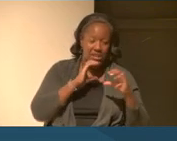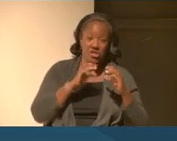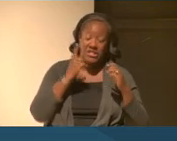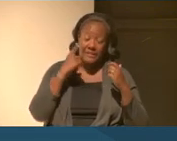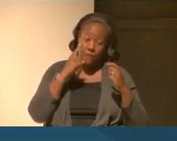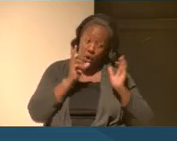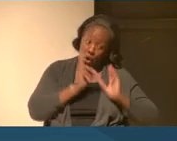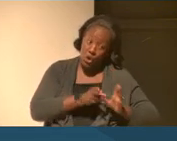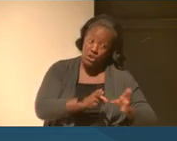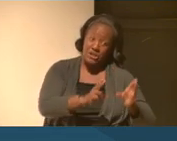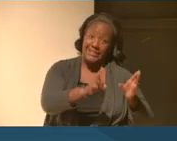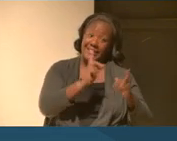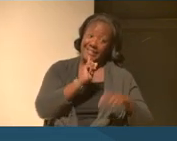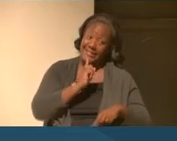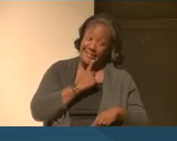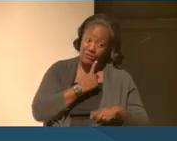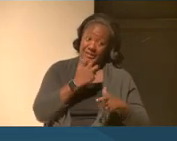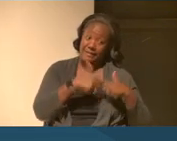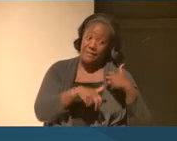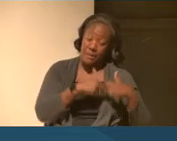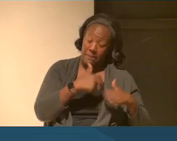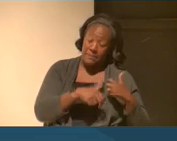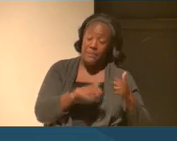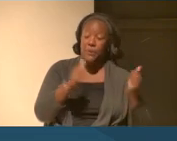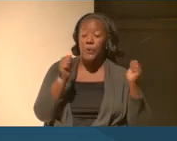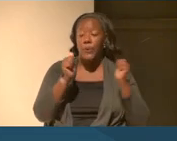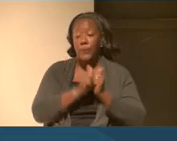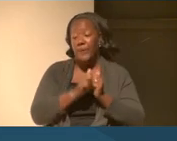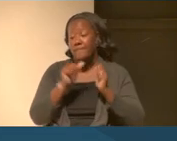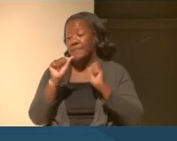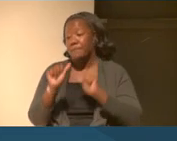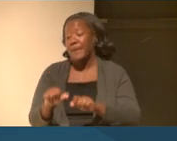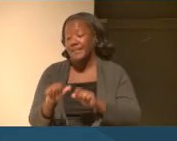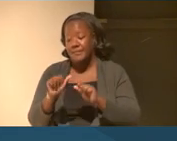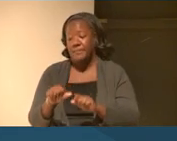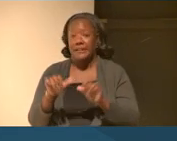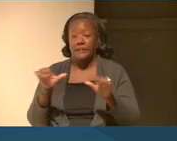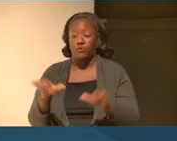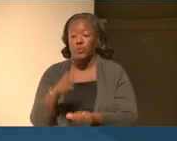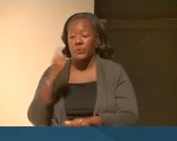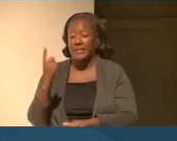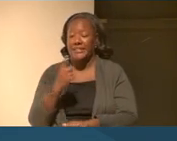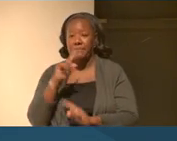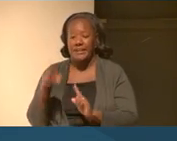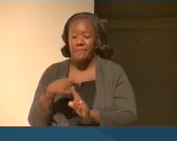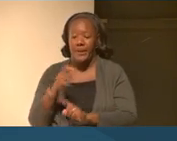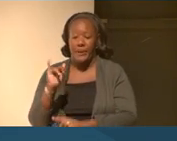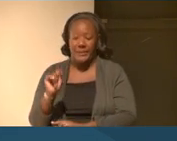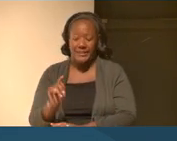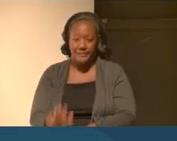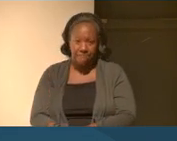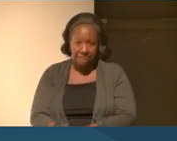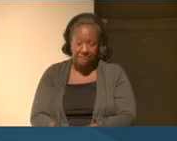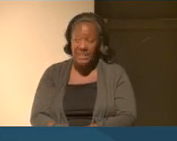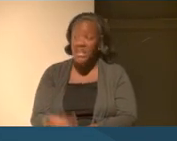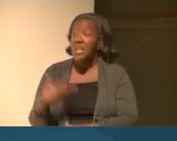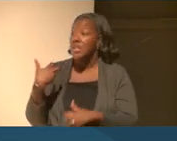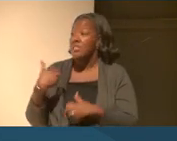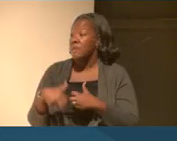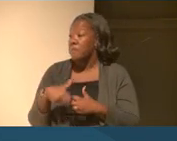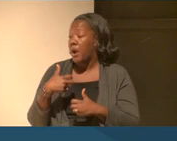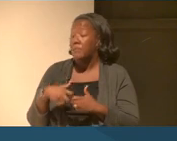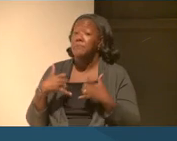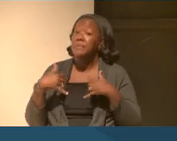and the magnitude of the problem with the possibility of doing something about it, especially in light of the fact that the problem is still